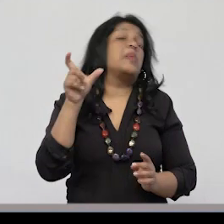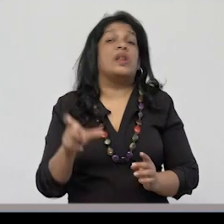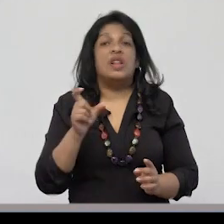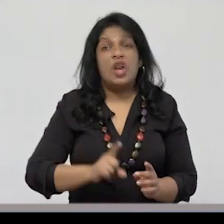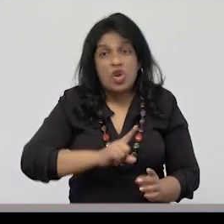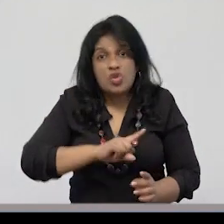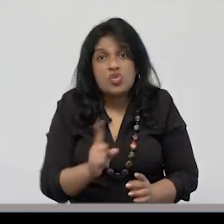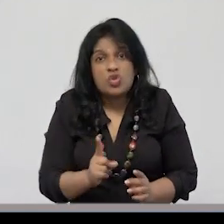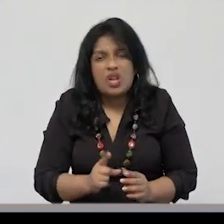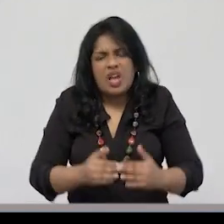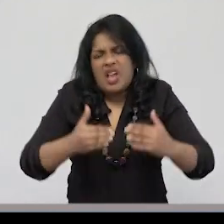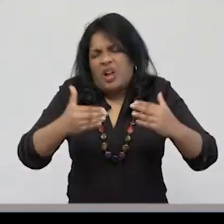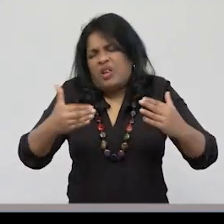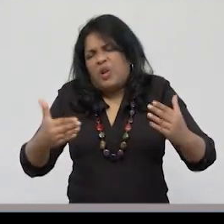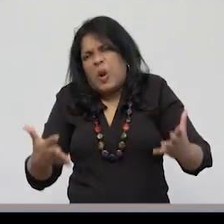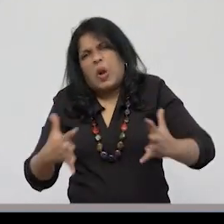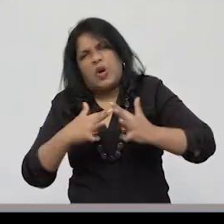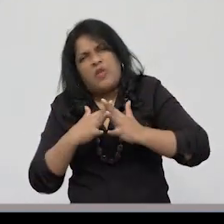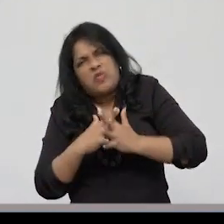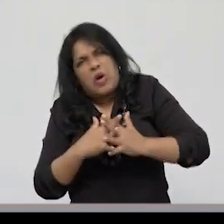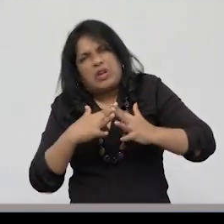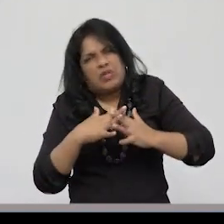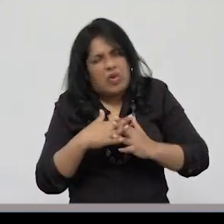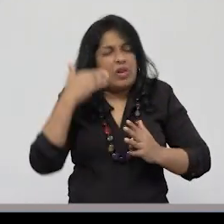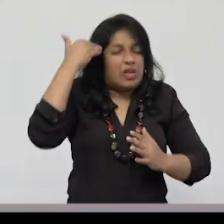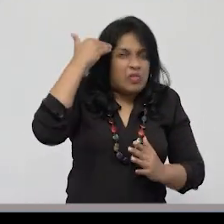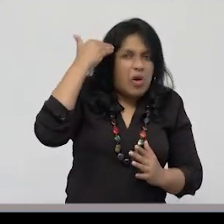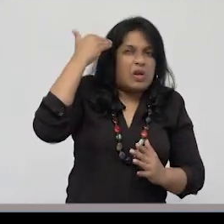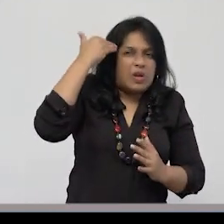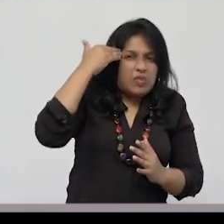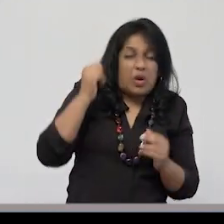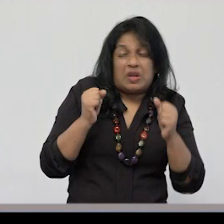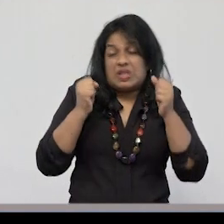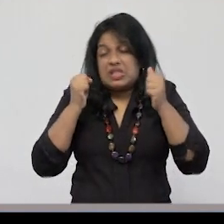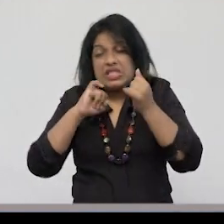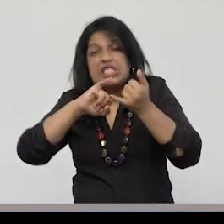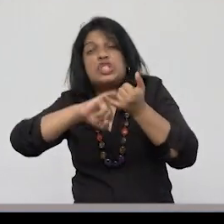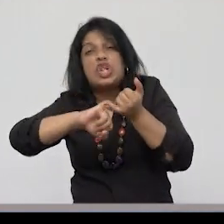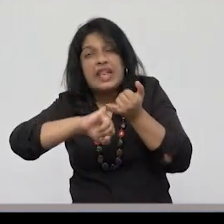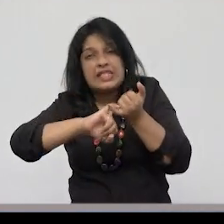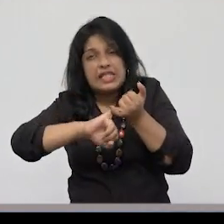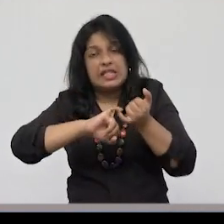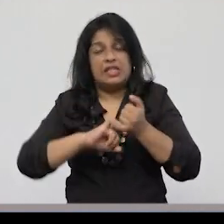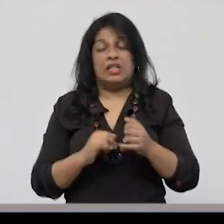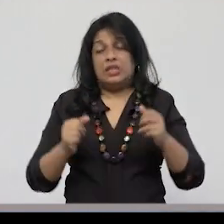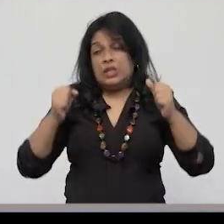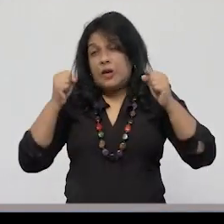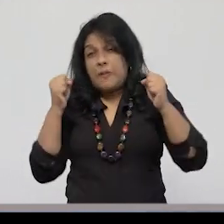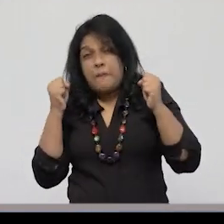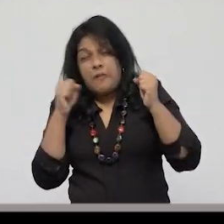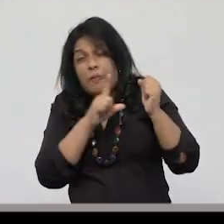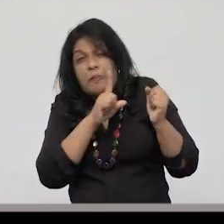tension. It's soul rest, Jesus says. When you are stressed out, the first thing you need to